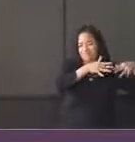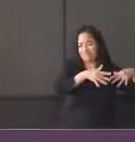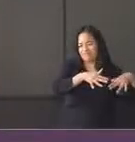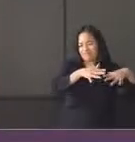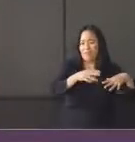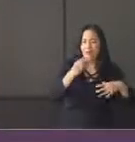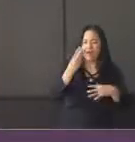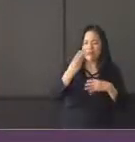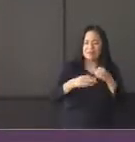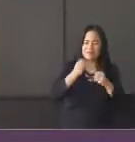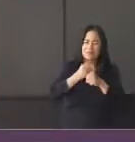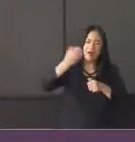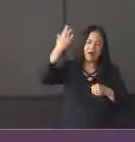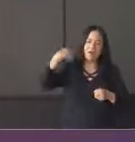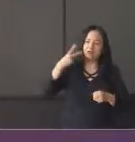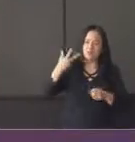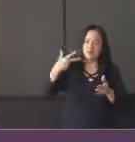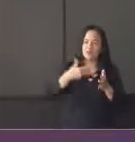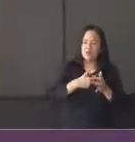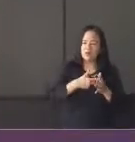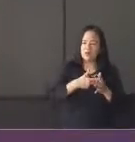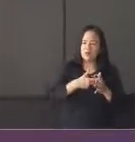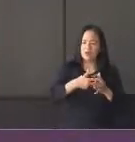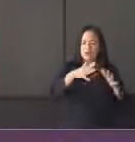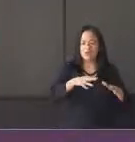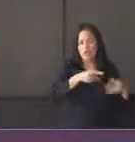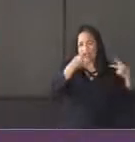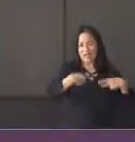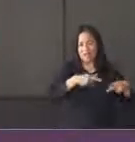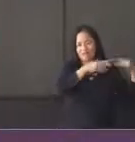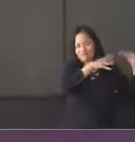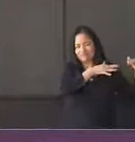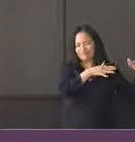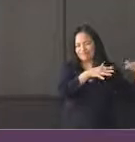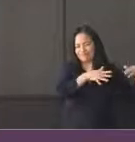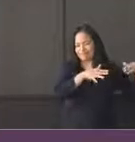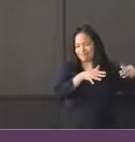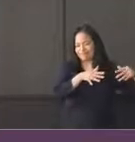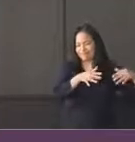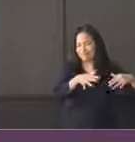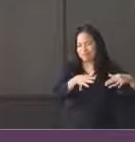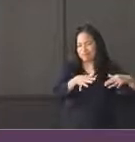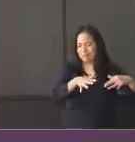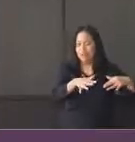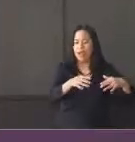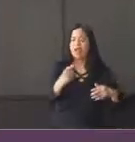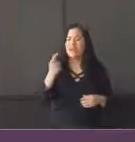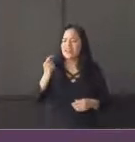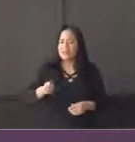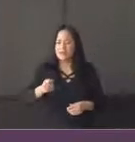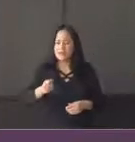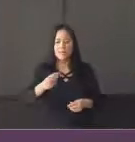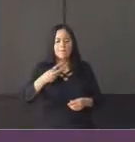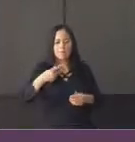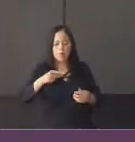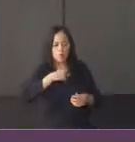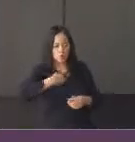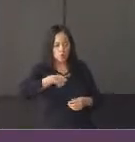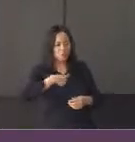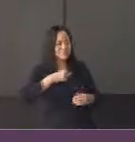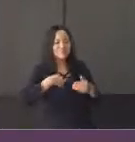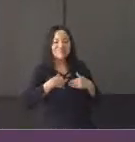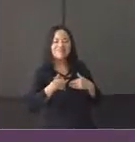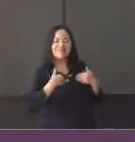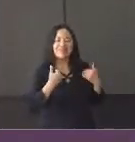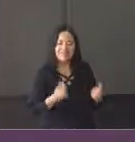in October 3 years ago in 2018 is the issue of empathy. Understanding